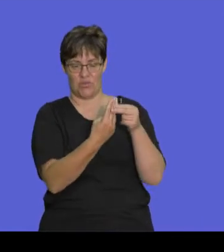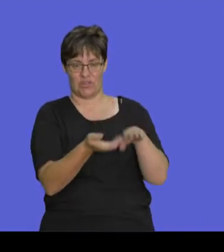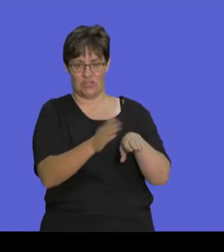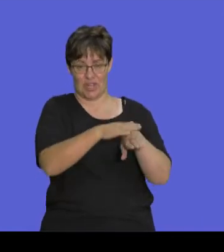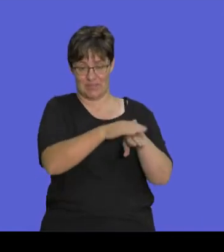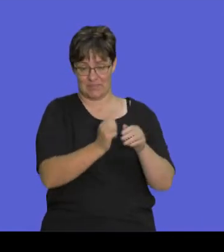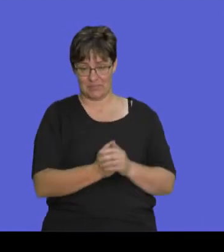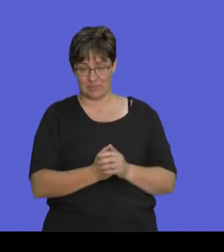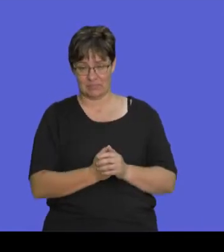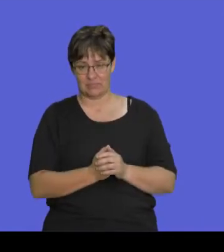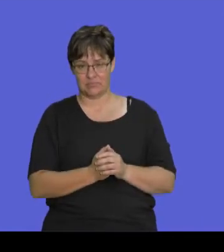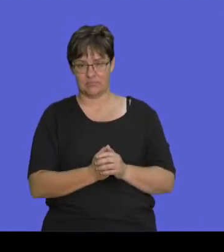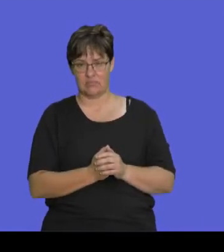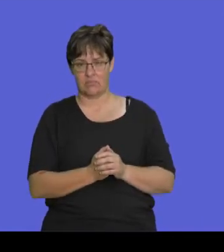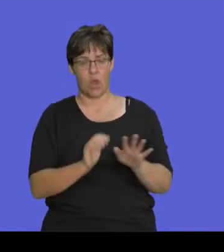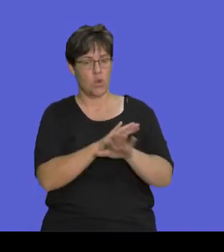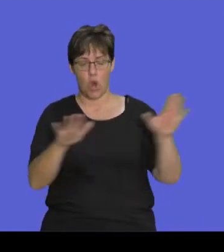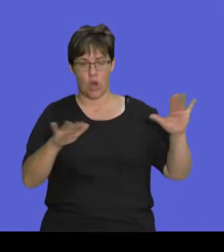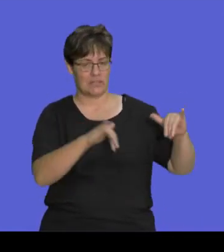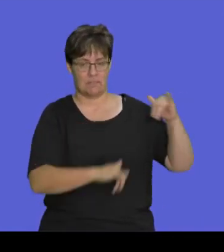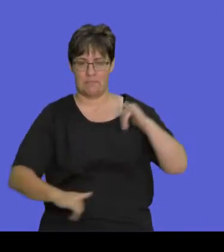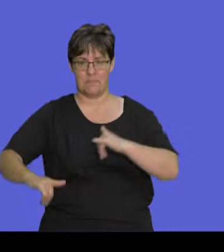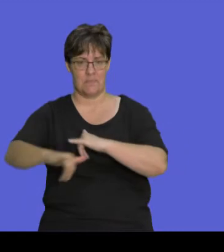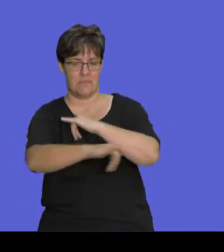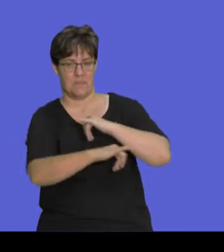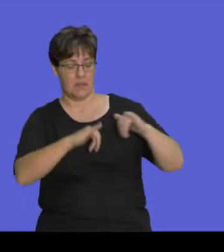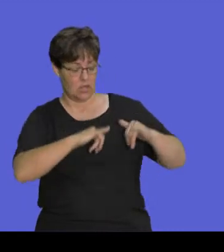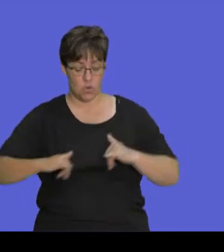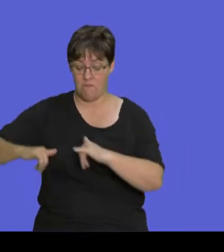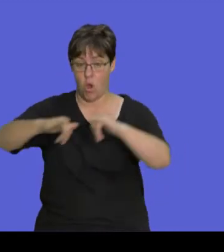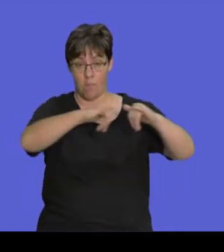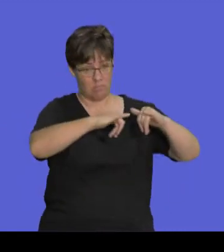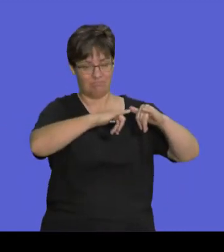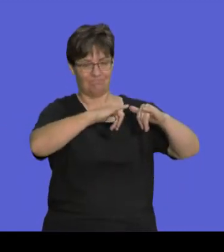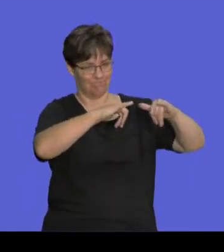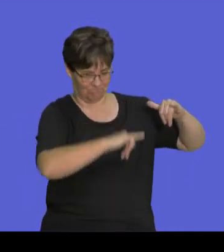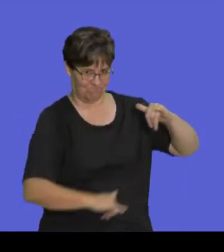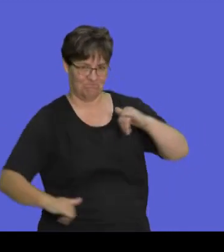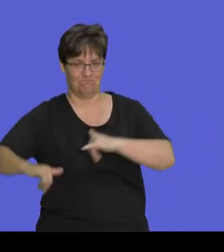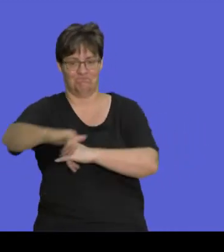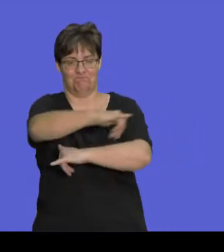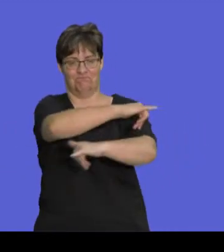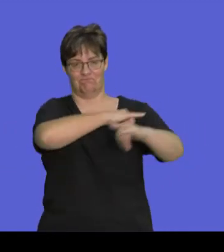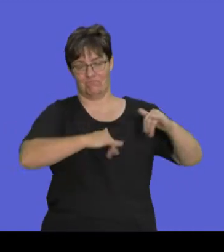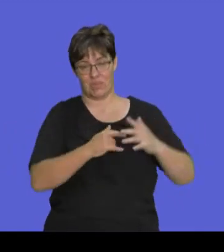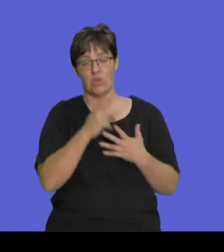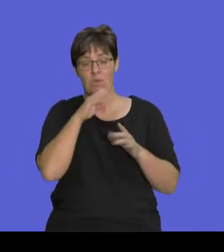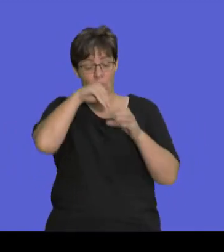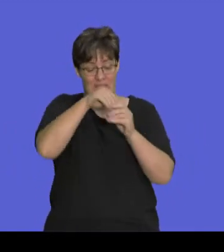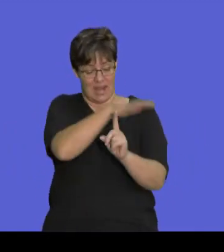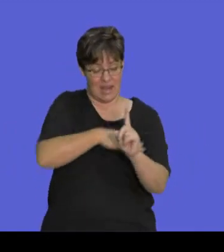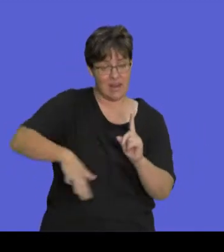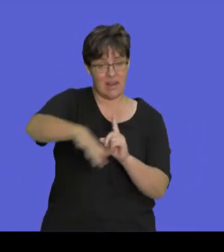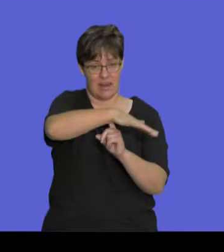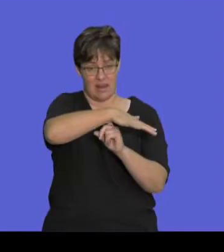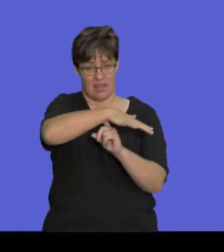unit charge, all right? And then non-uniform. If a field is non-uniform, it certainly means that within